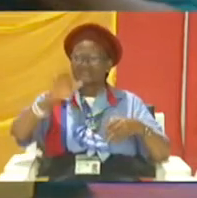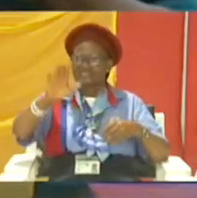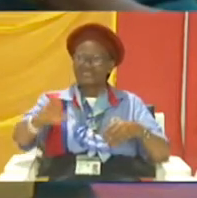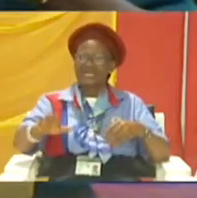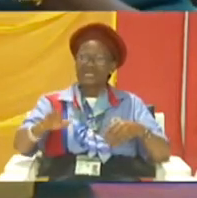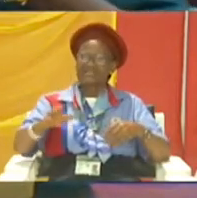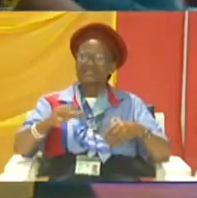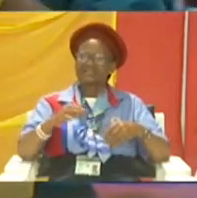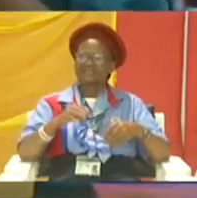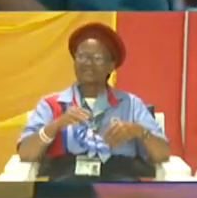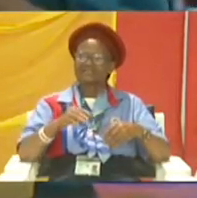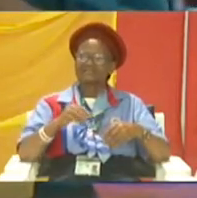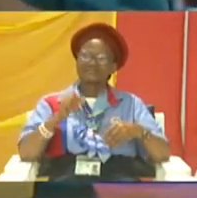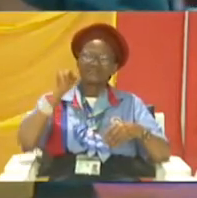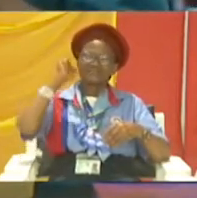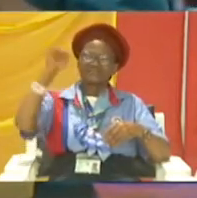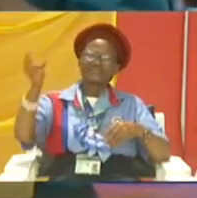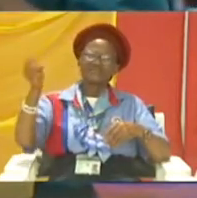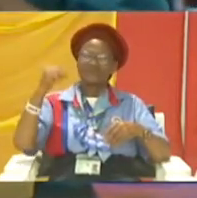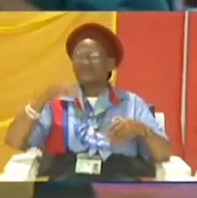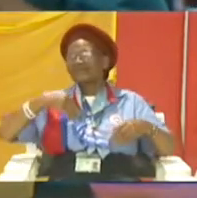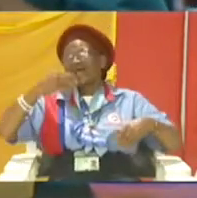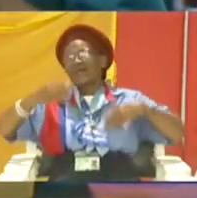And she was glad. And